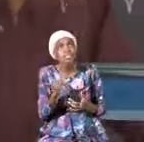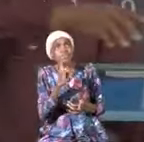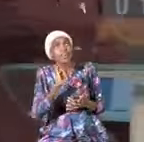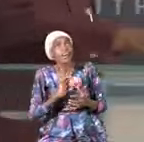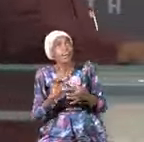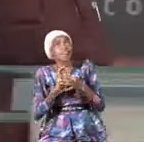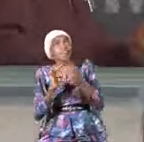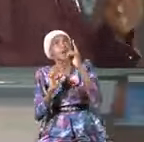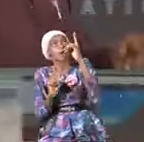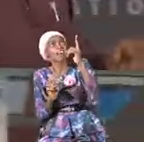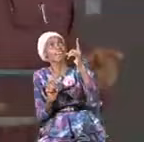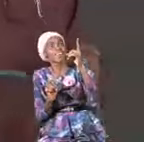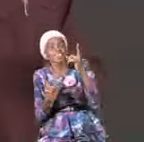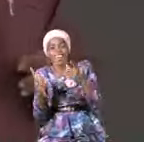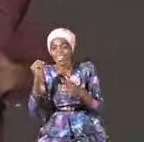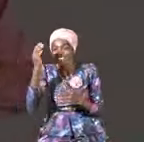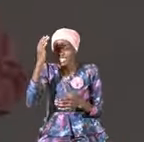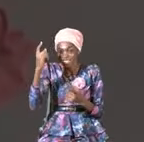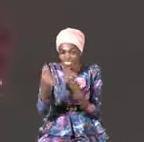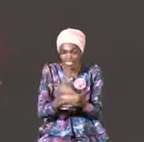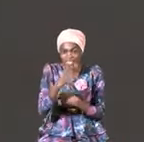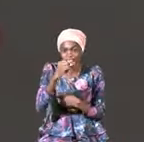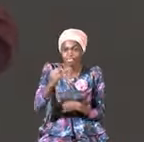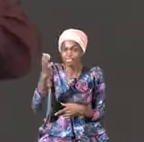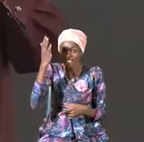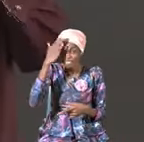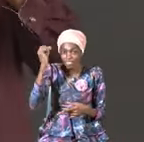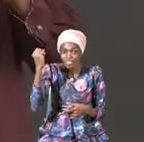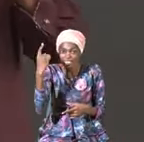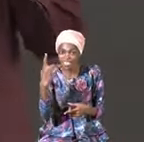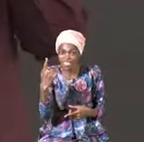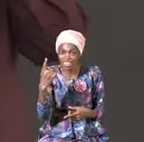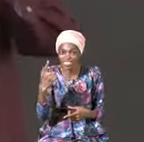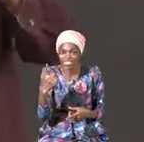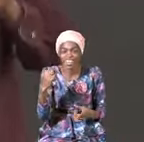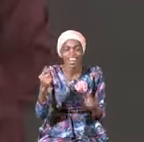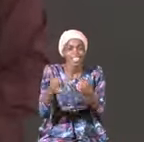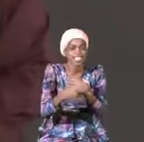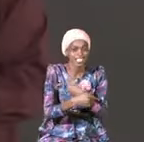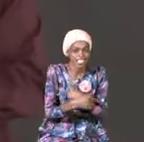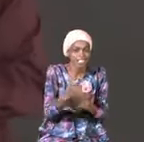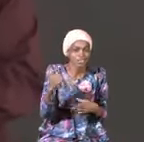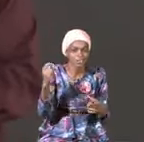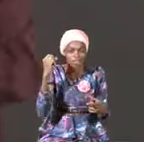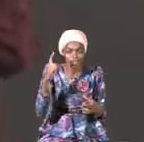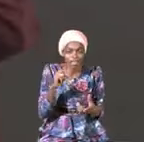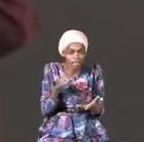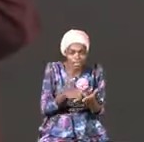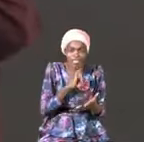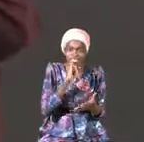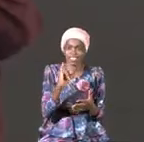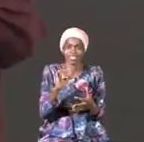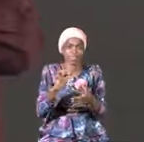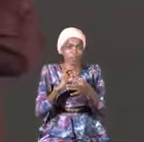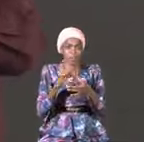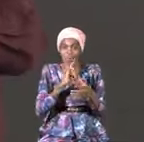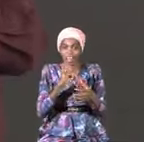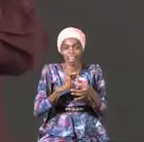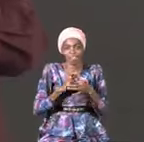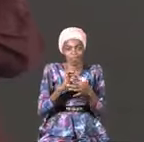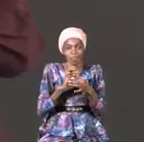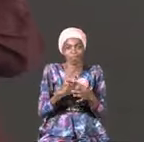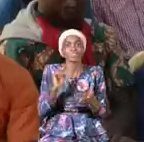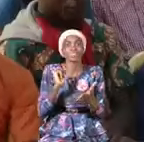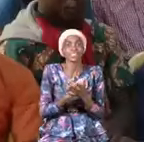The day you recognize that this is where you belong, that day you begin